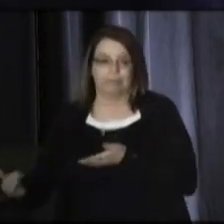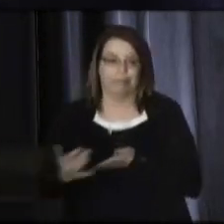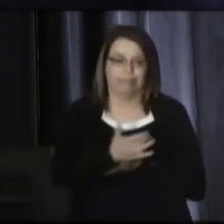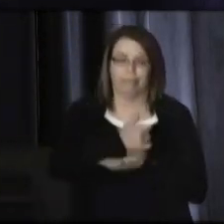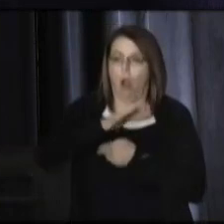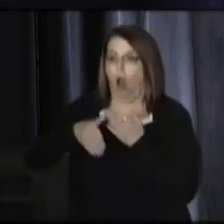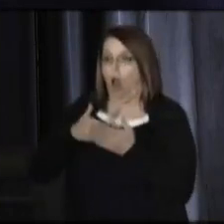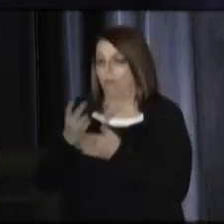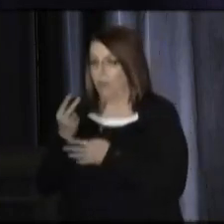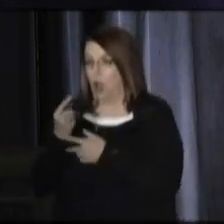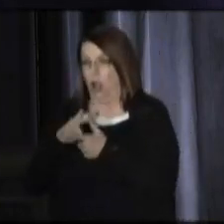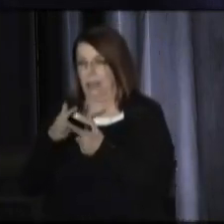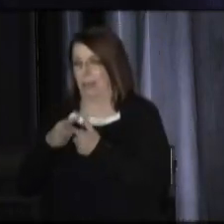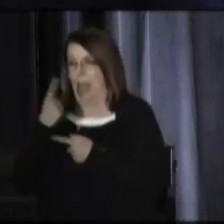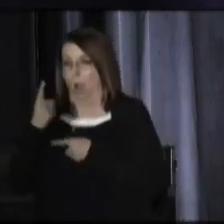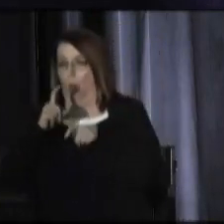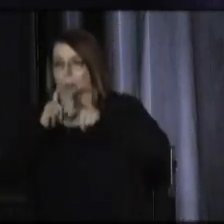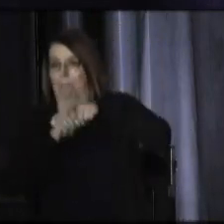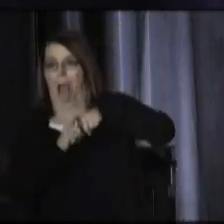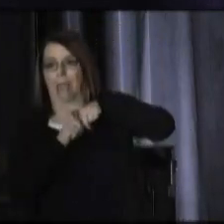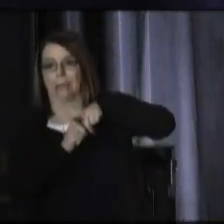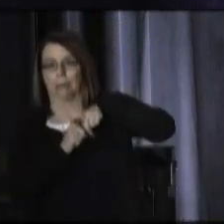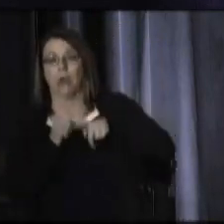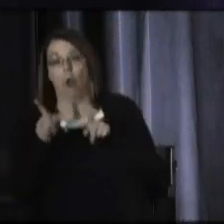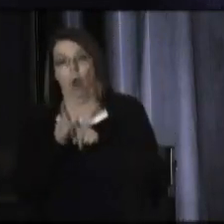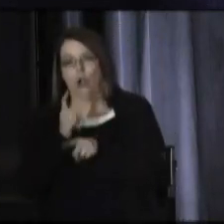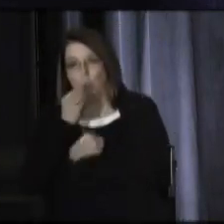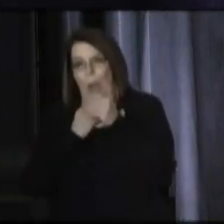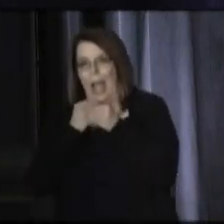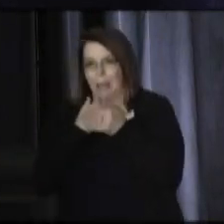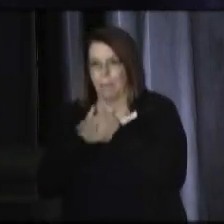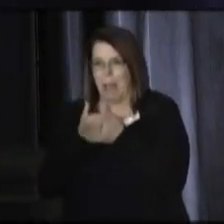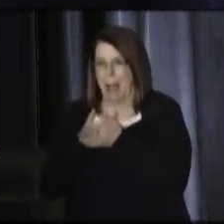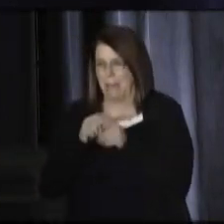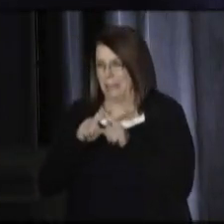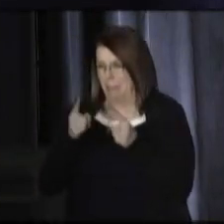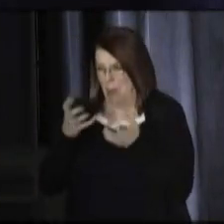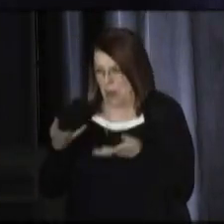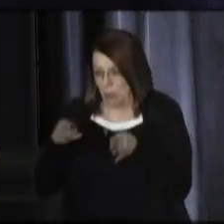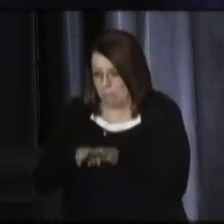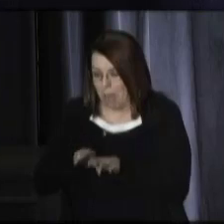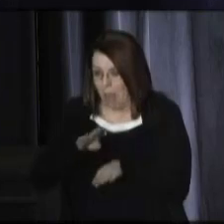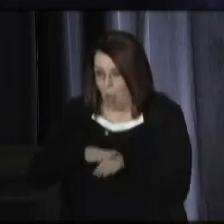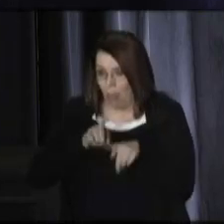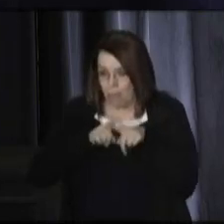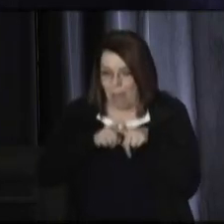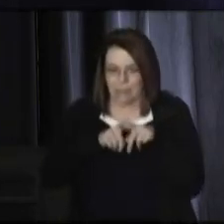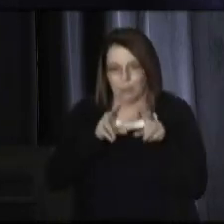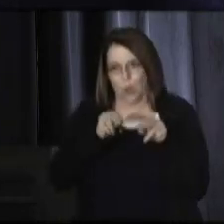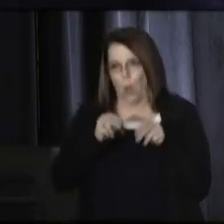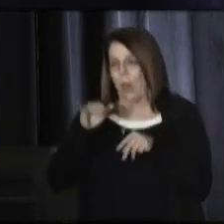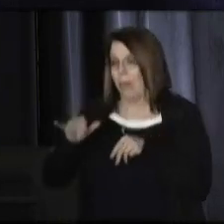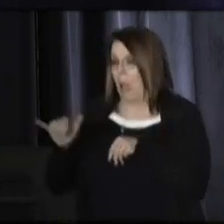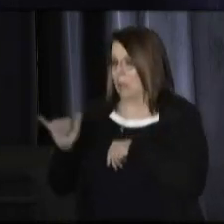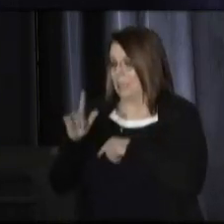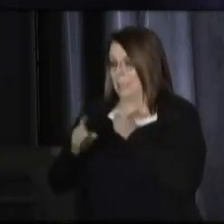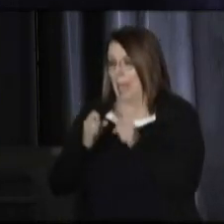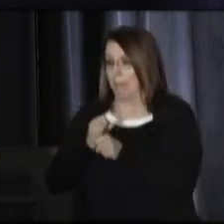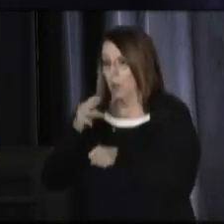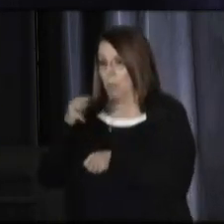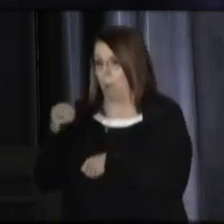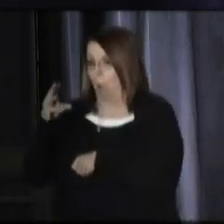their babies. Every spring, the back unit kids bet which dogs would survive, which bitches would succeed their parents as the